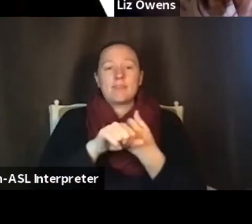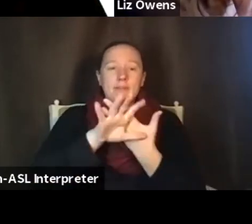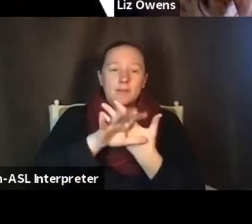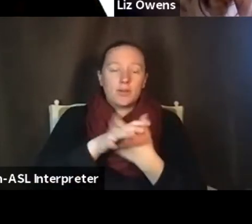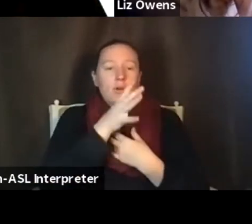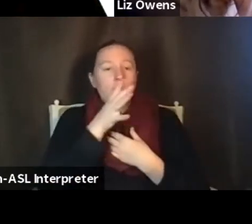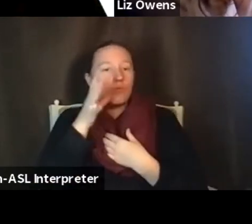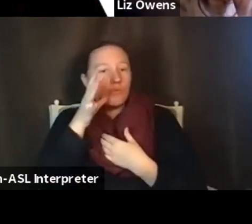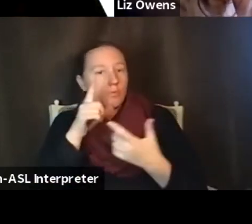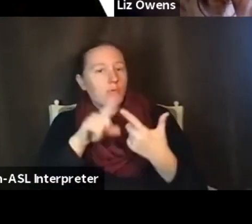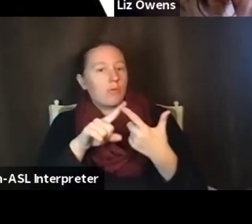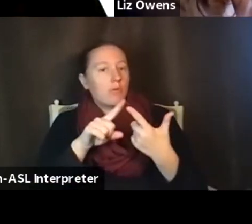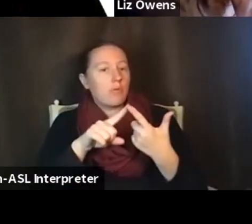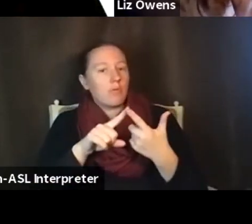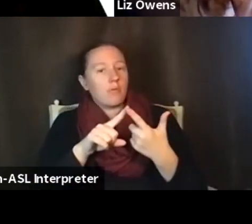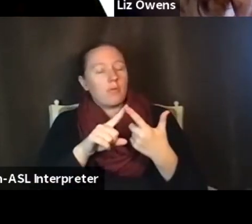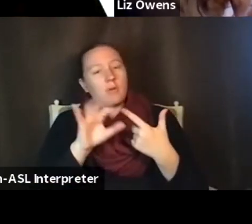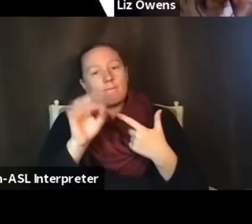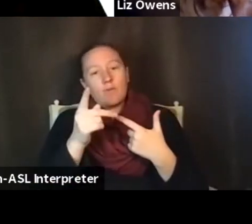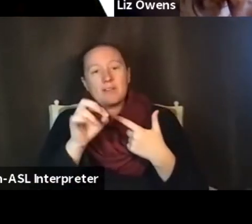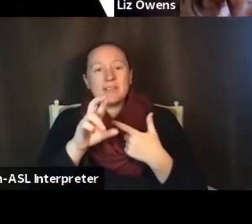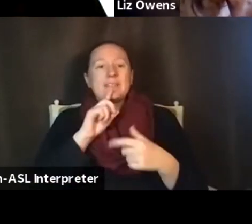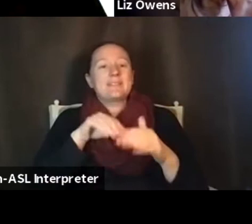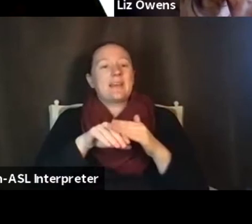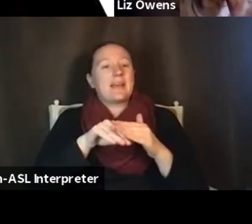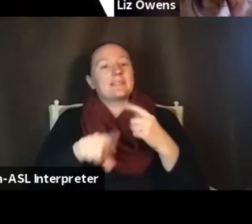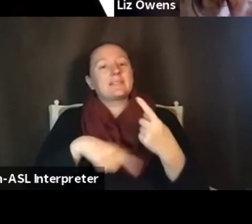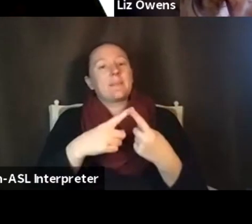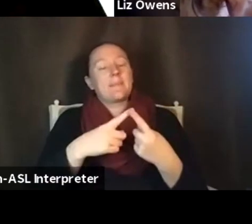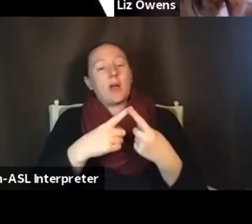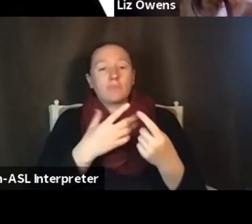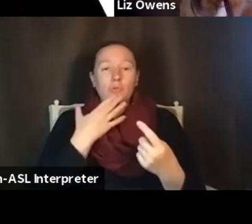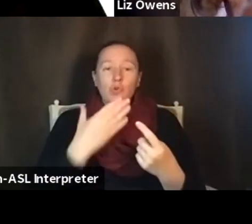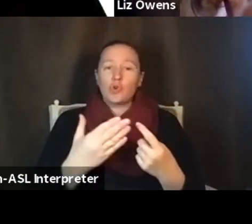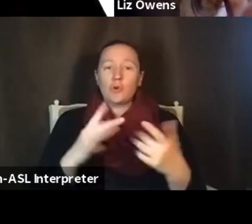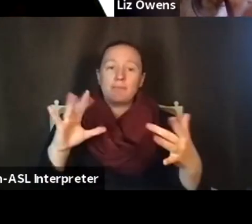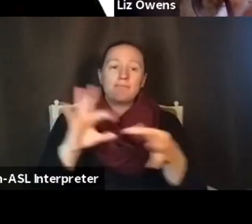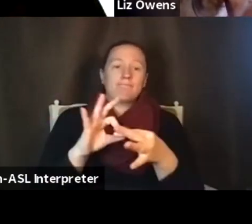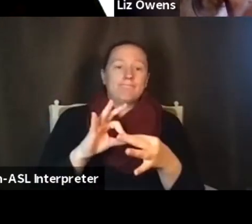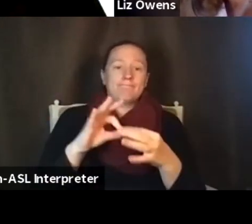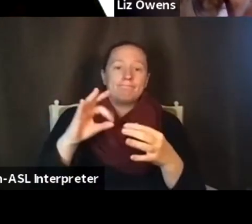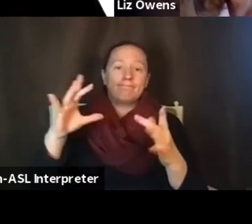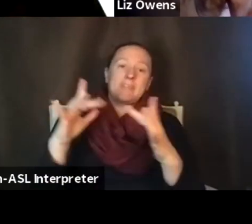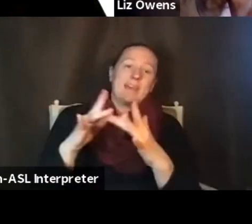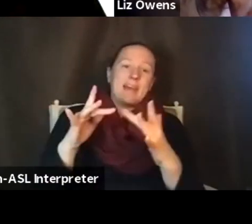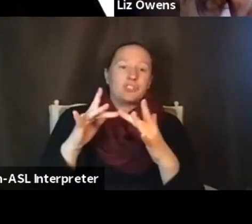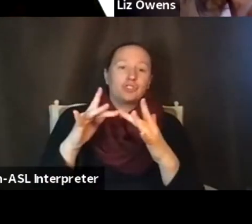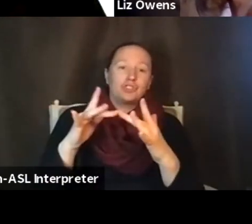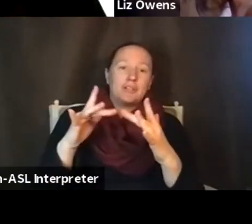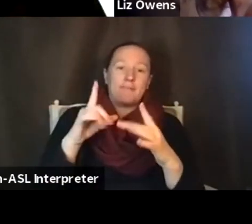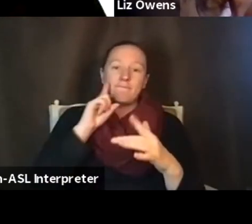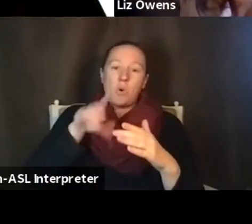discussion included about access to solid technologies and internet for the clients on their end to access the telehealth we might be